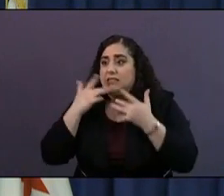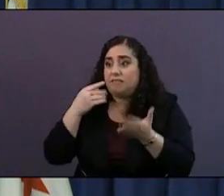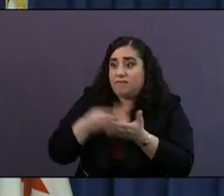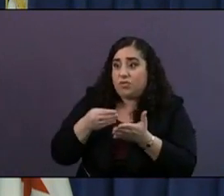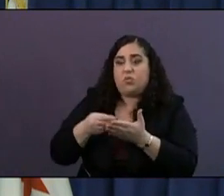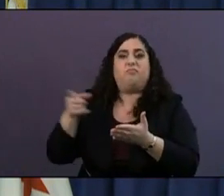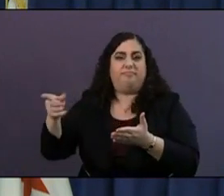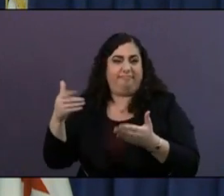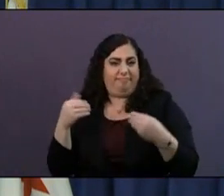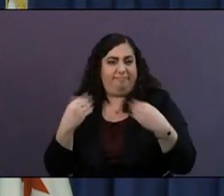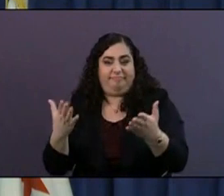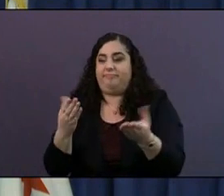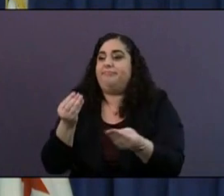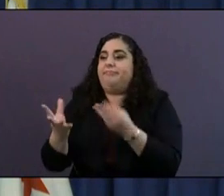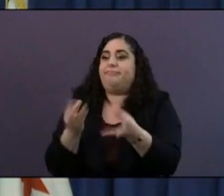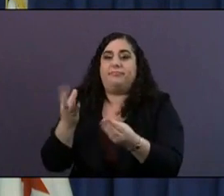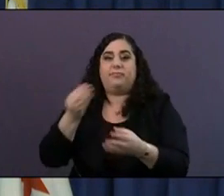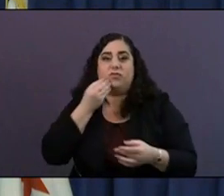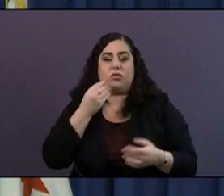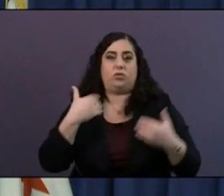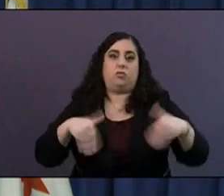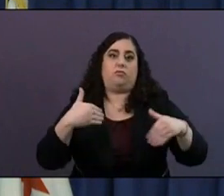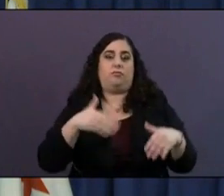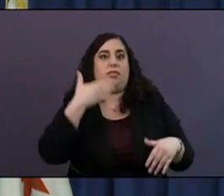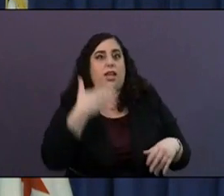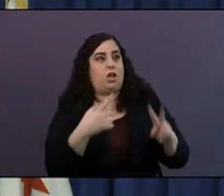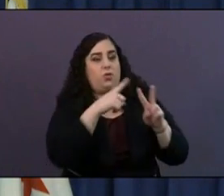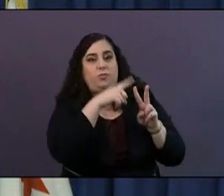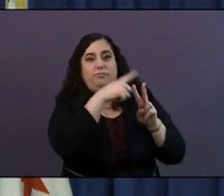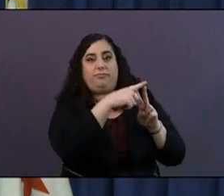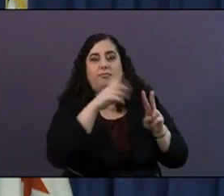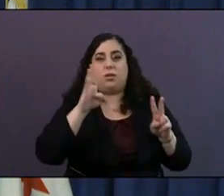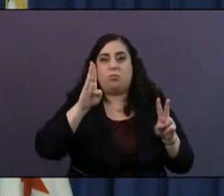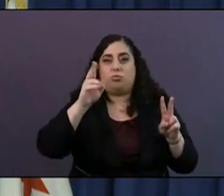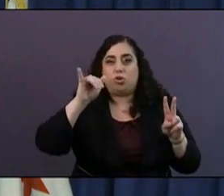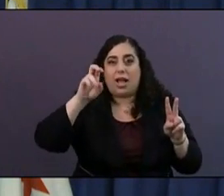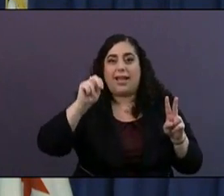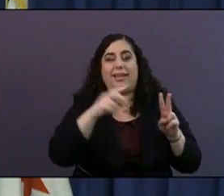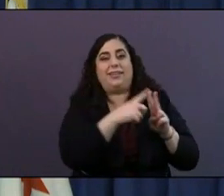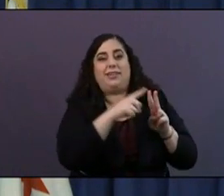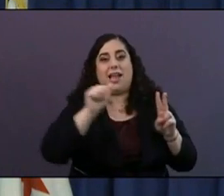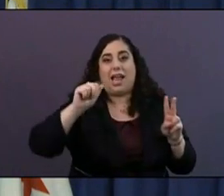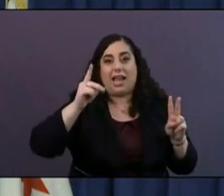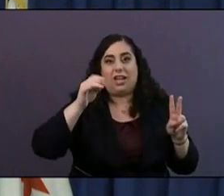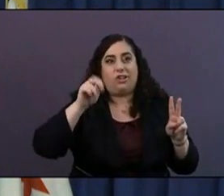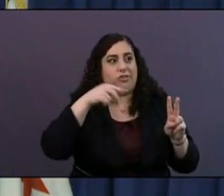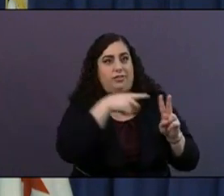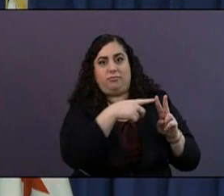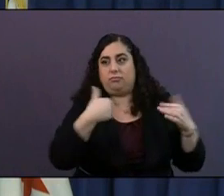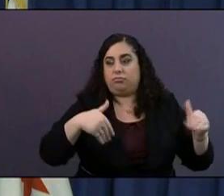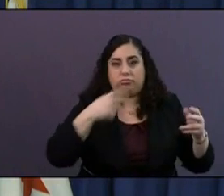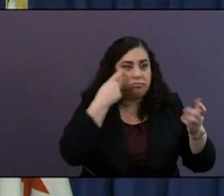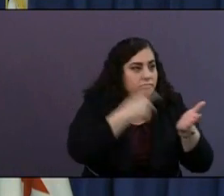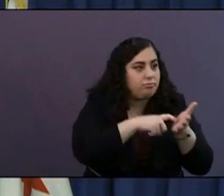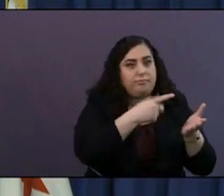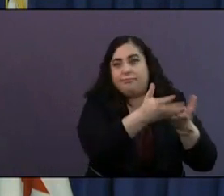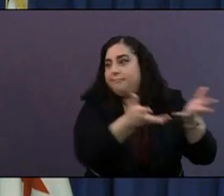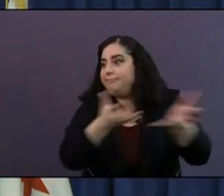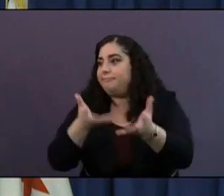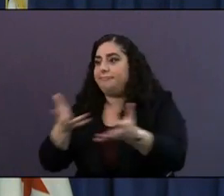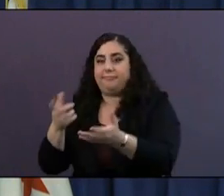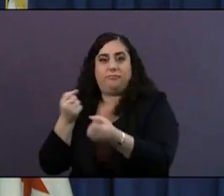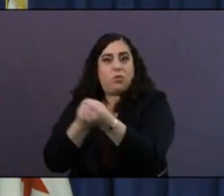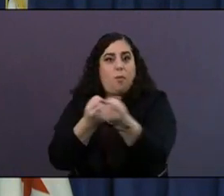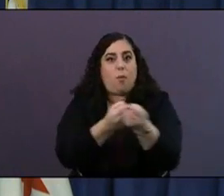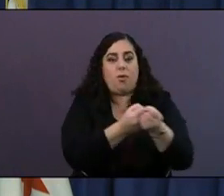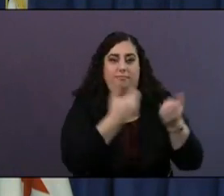you, Brian and Anderson, for stepping up for so many San Diegans in need. Before I wrap up,